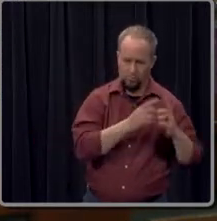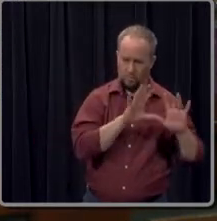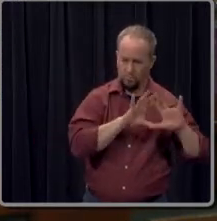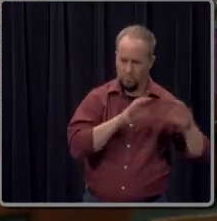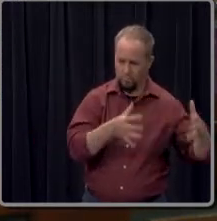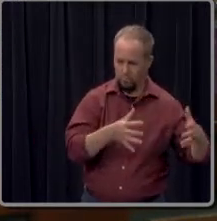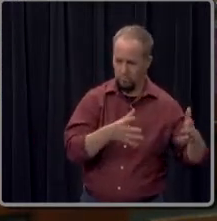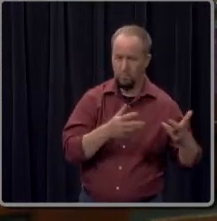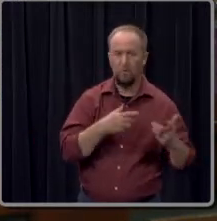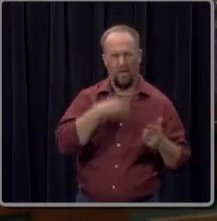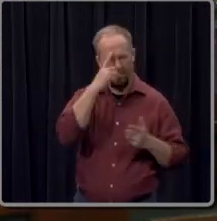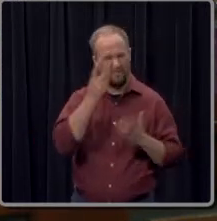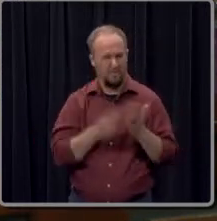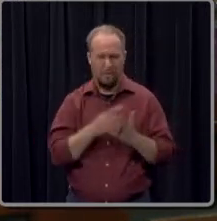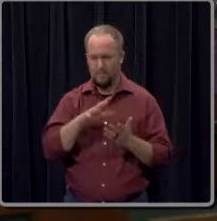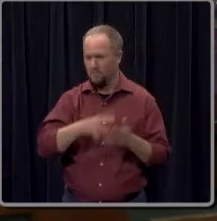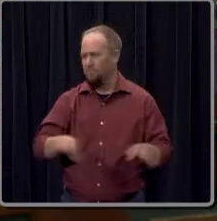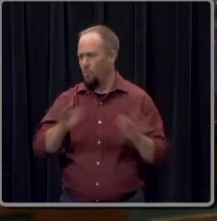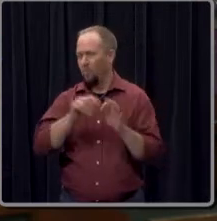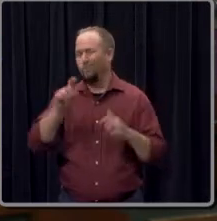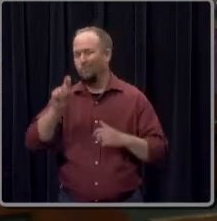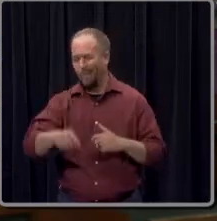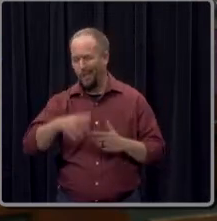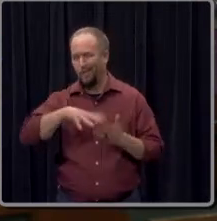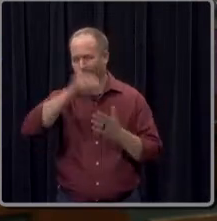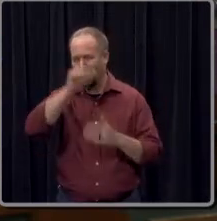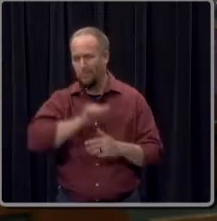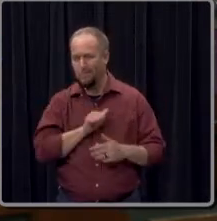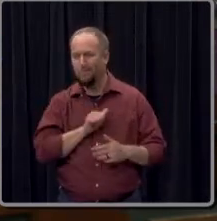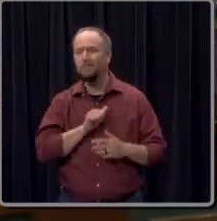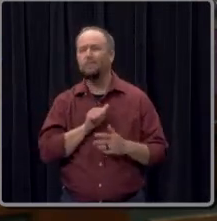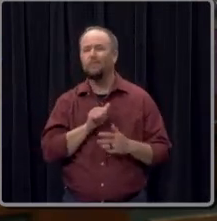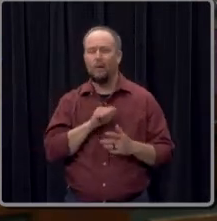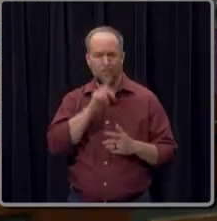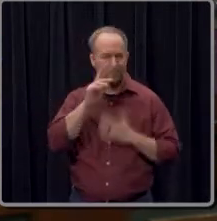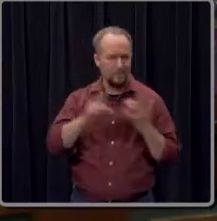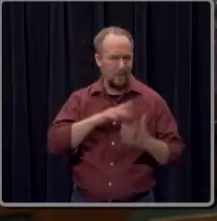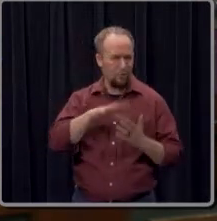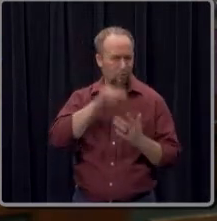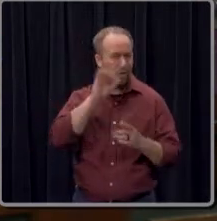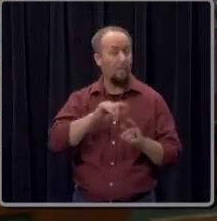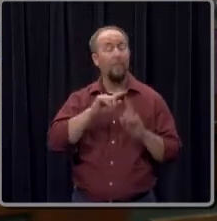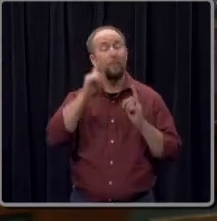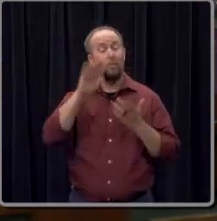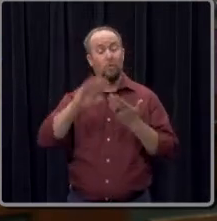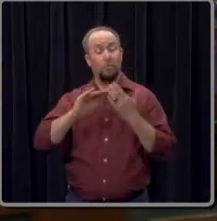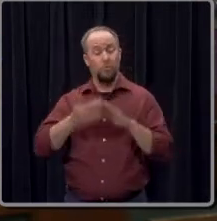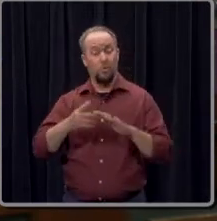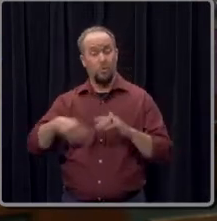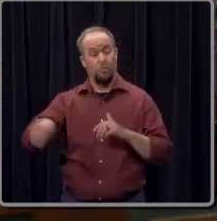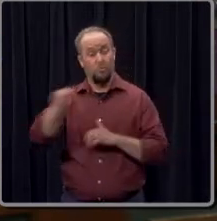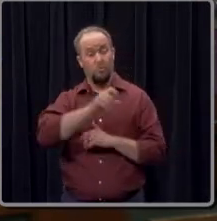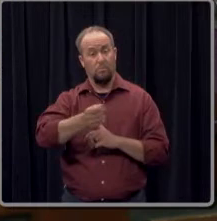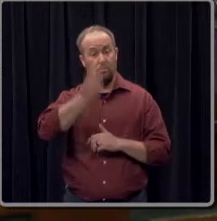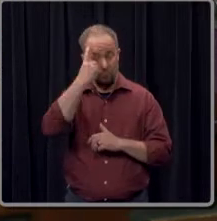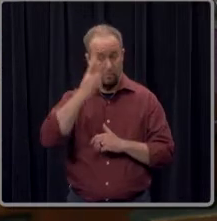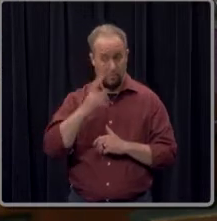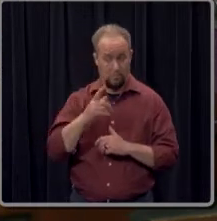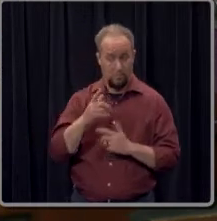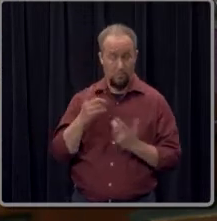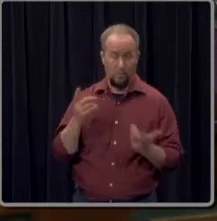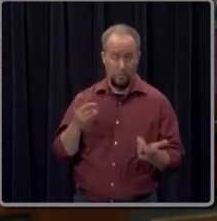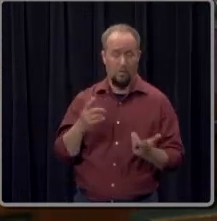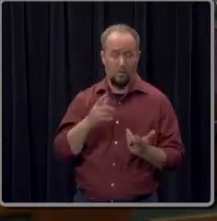it's important, as I had to learn it, right? You all, in my onboarding, I was really excited to learn. But for the community to understand what you're working